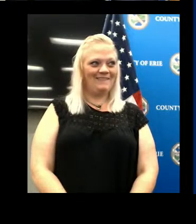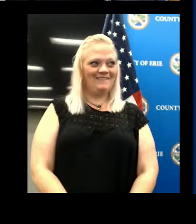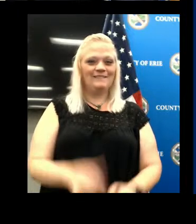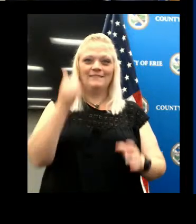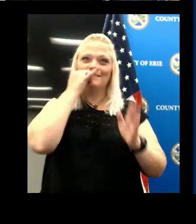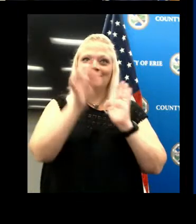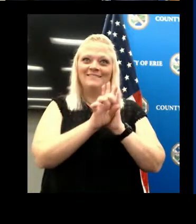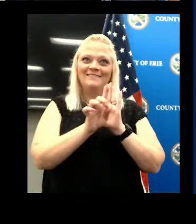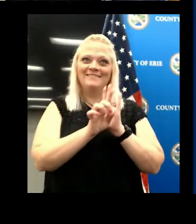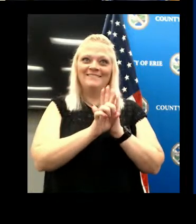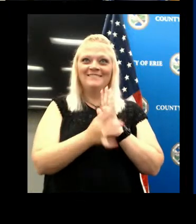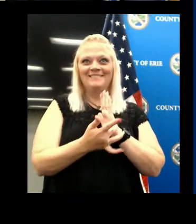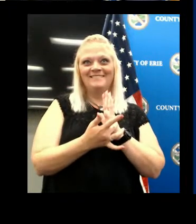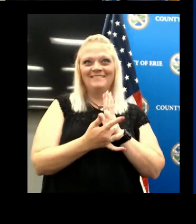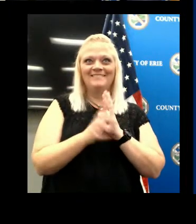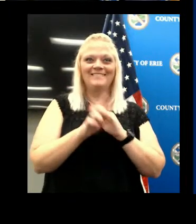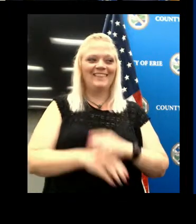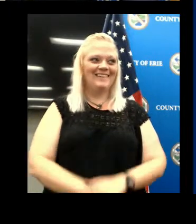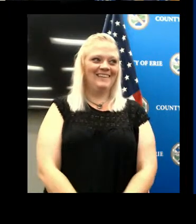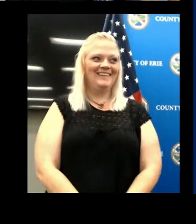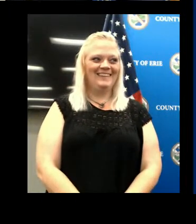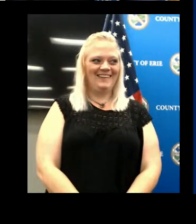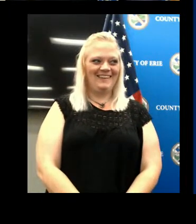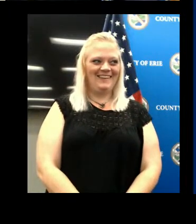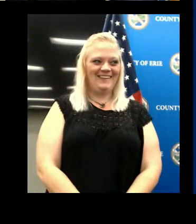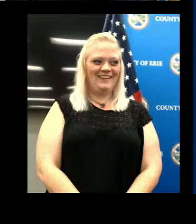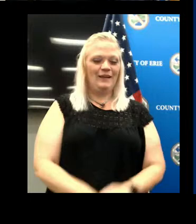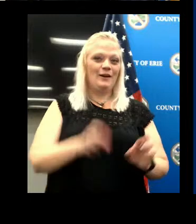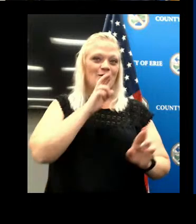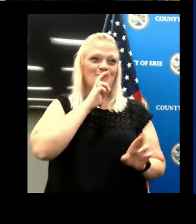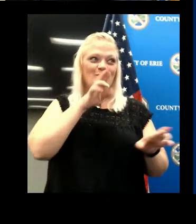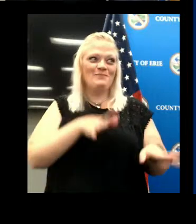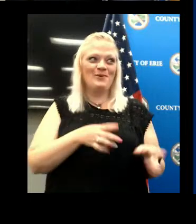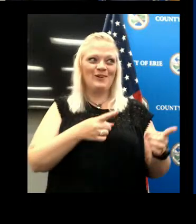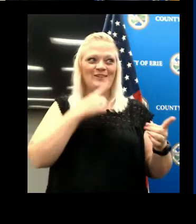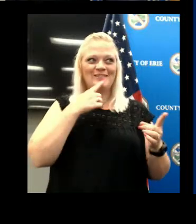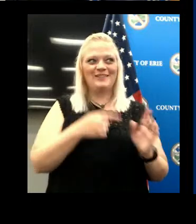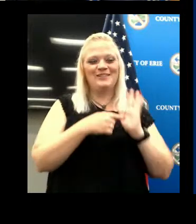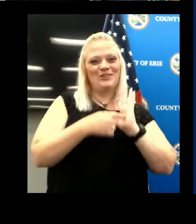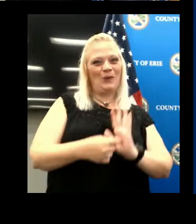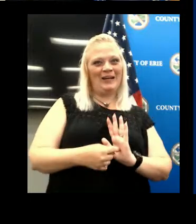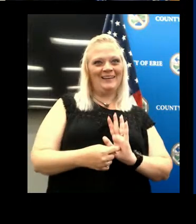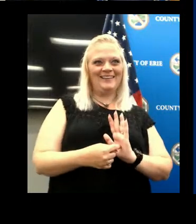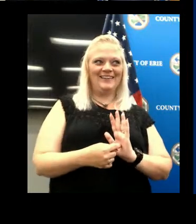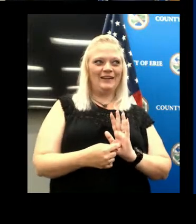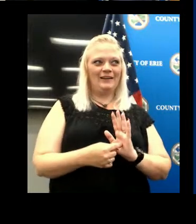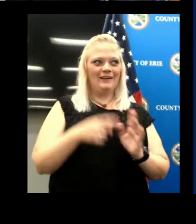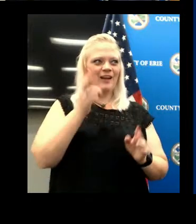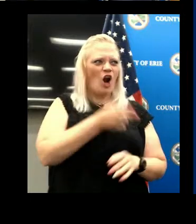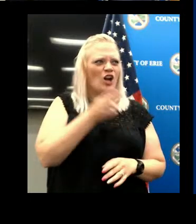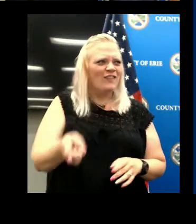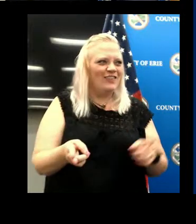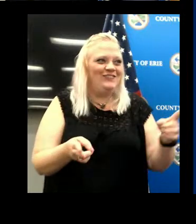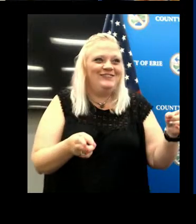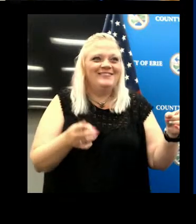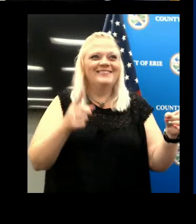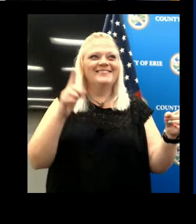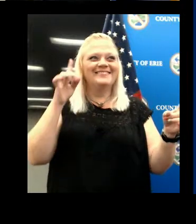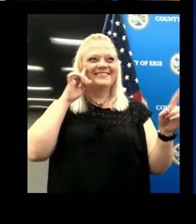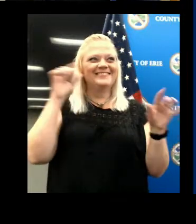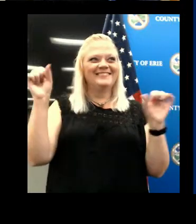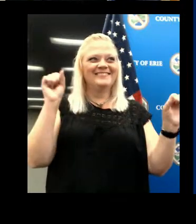We have a little technical glitch here. One of our reporters is showing, are you hard of hearing? That was pretty loud,